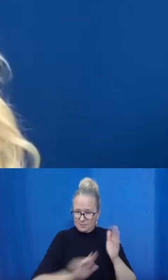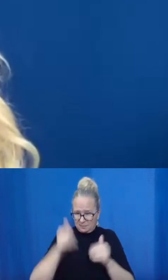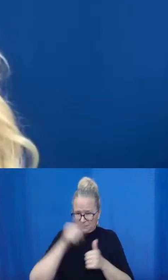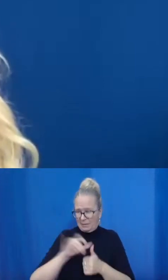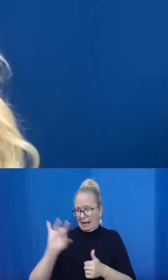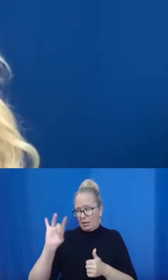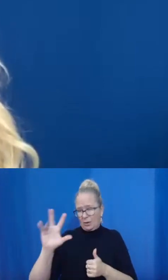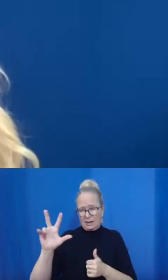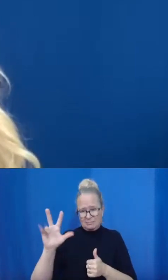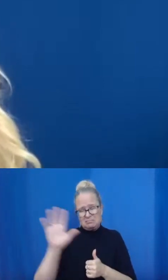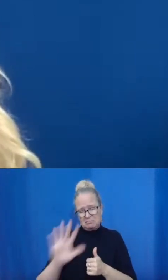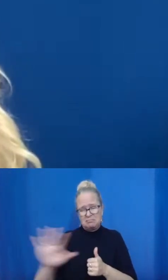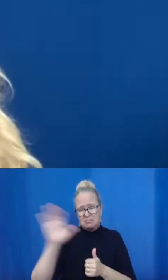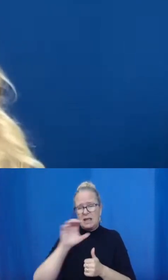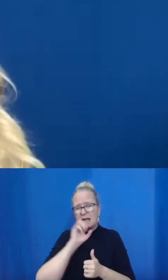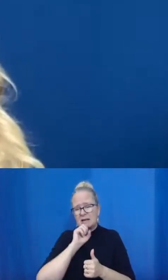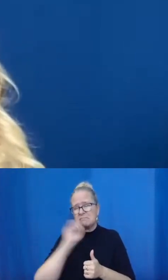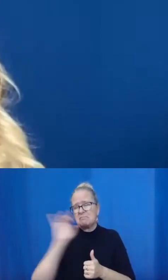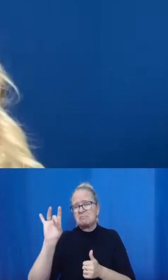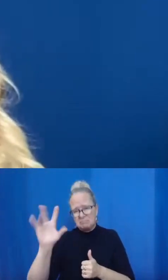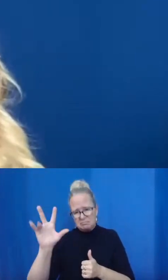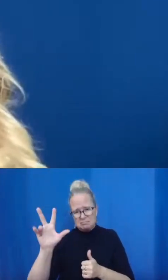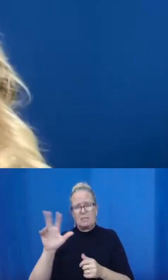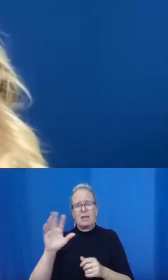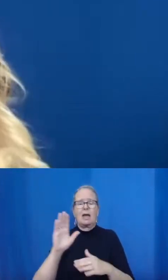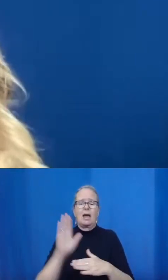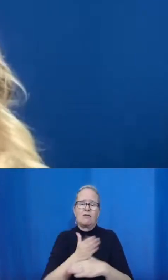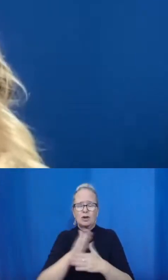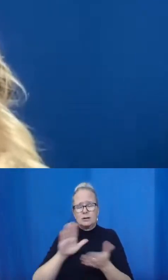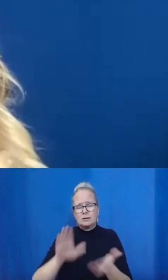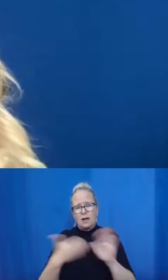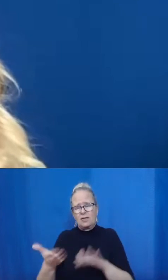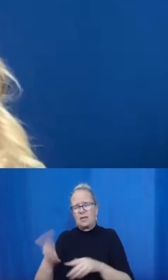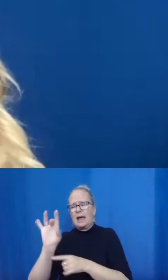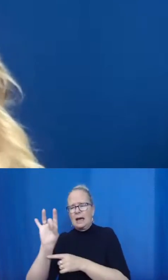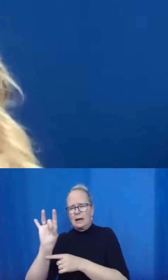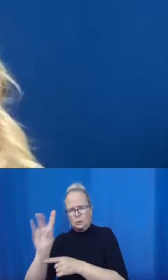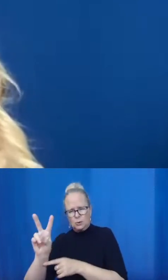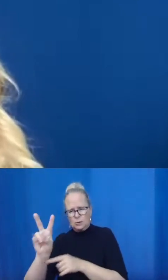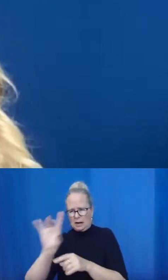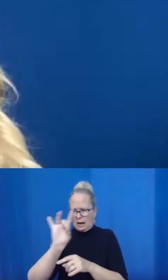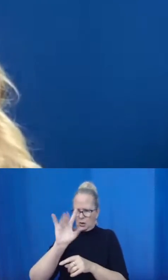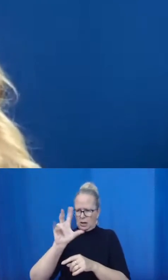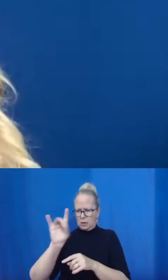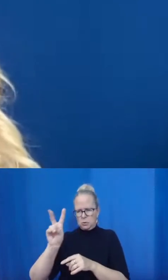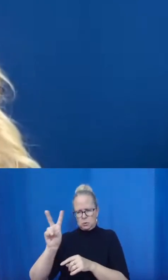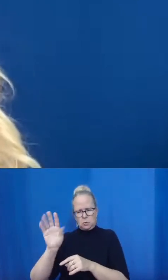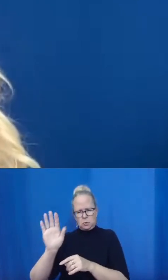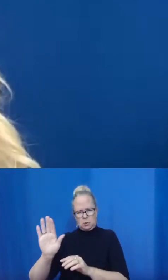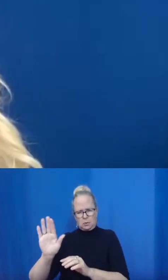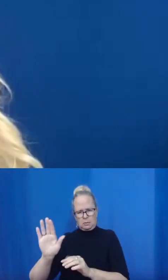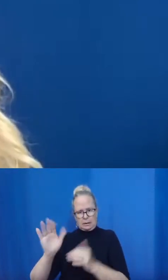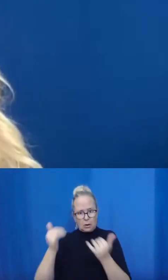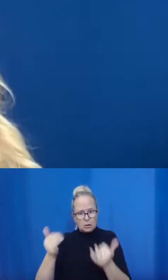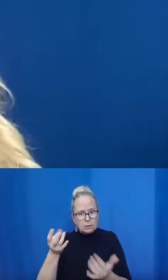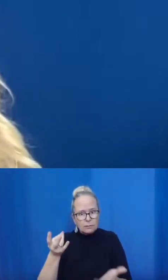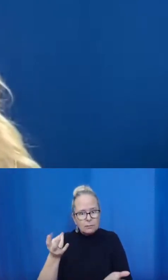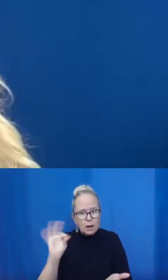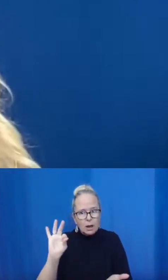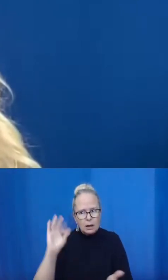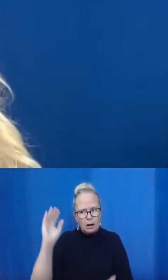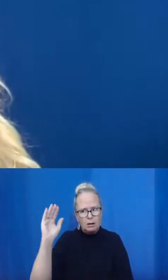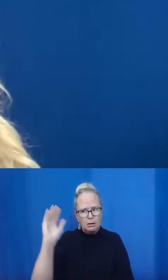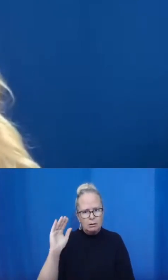but I don't know. I felt a lot of, so don't worry, Alberta, most of you will be fine. And I think that